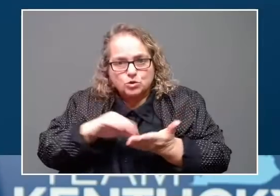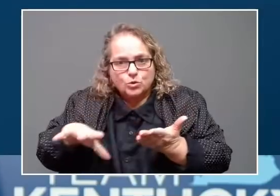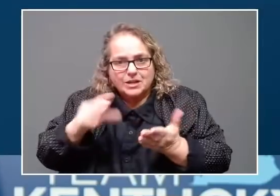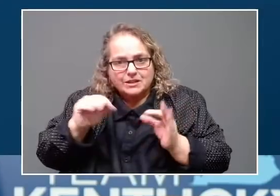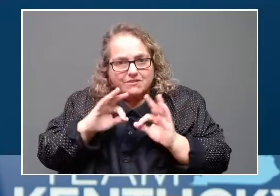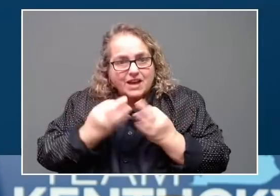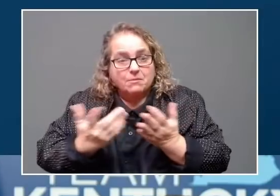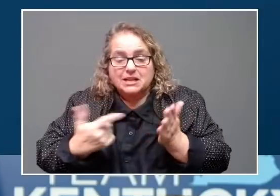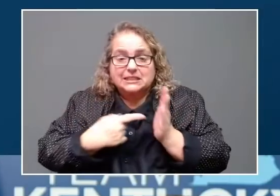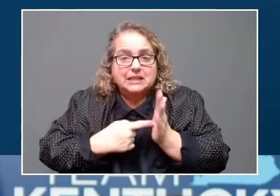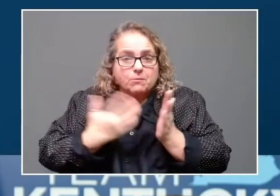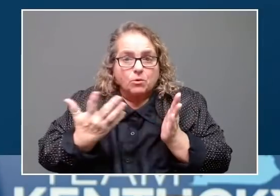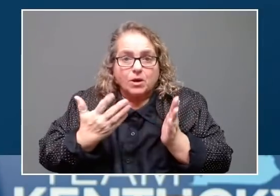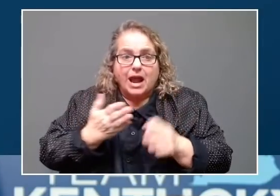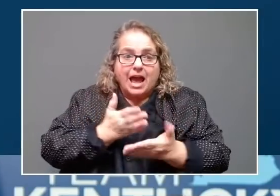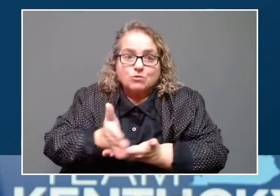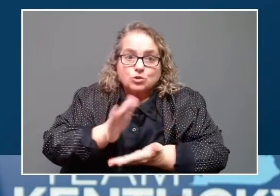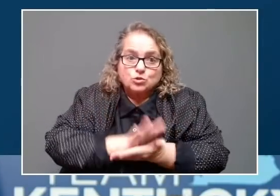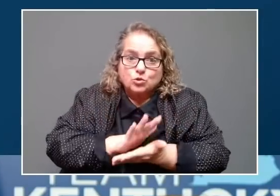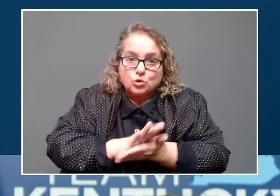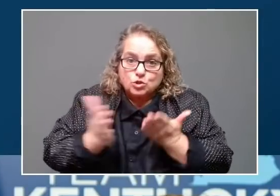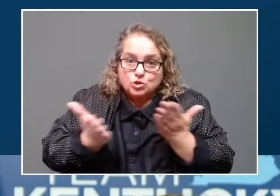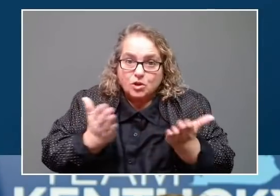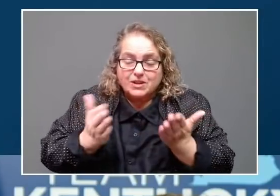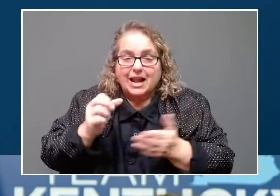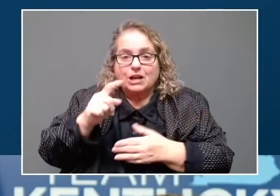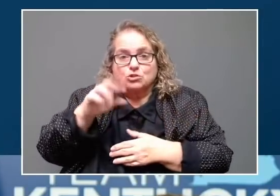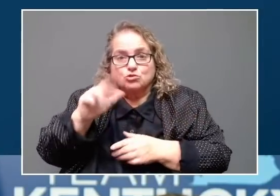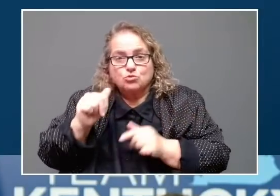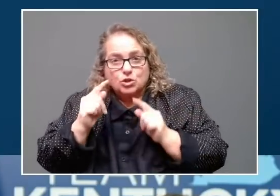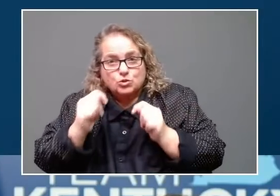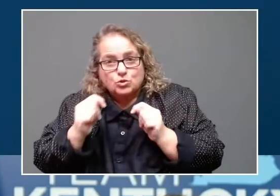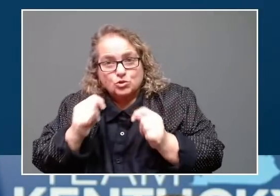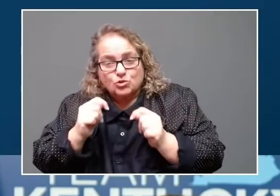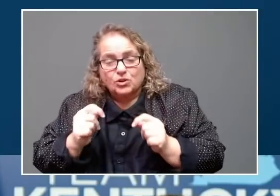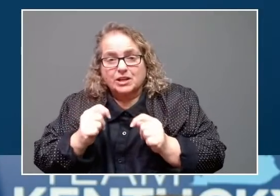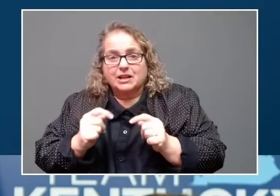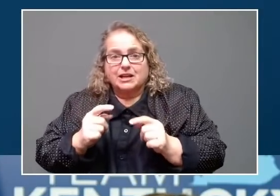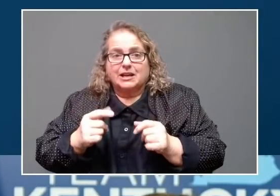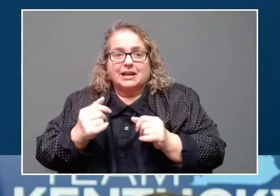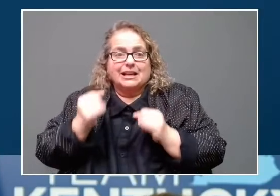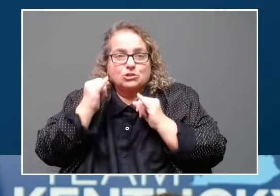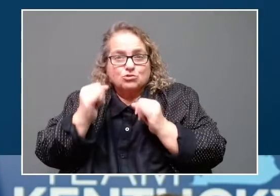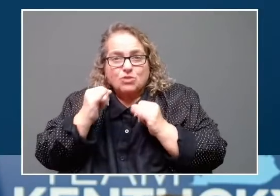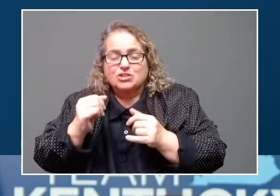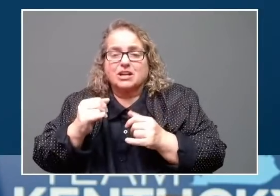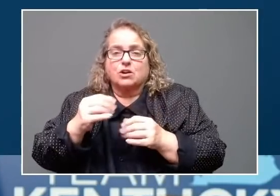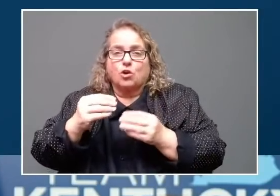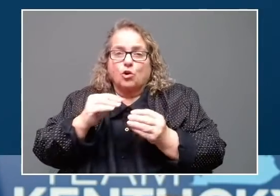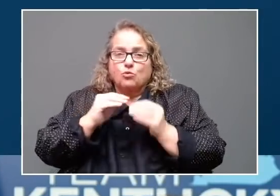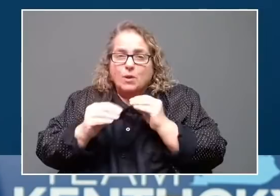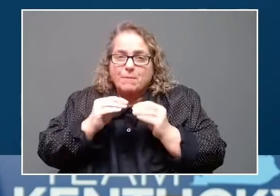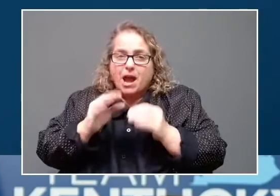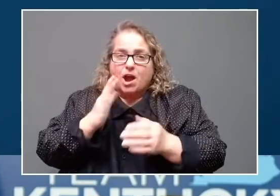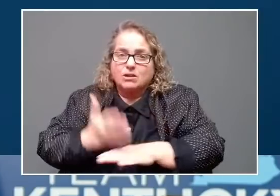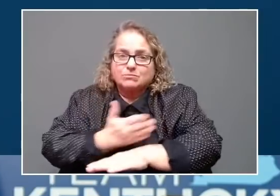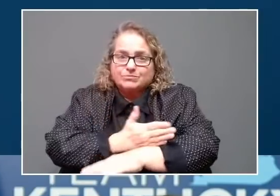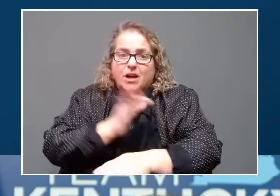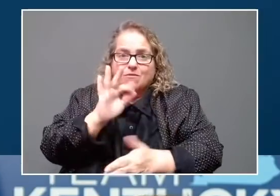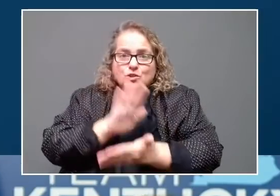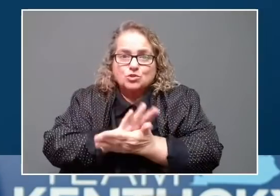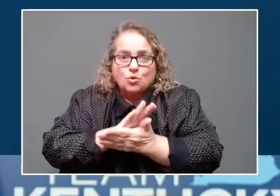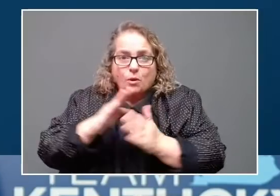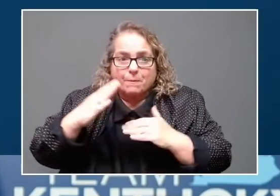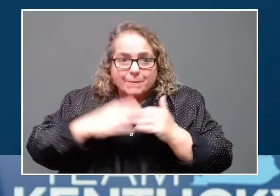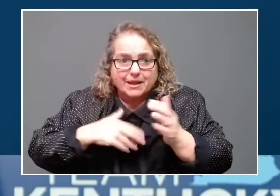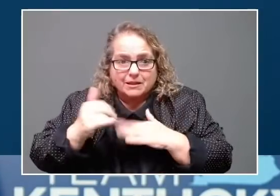of those are after-school services, extra tutoring, construction and repair of school buildings, and mental health counseling. You could